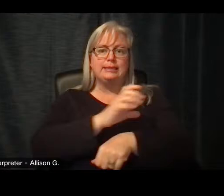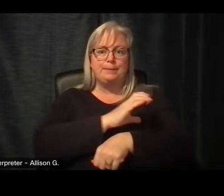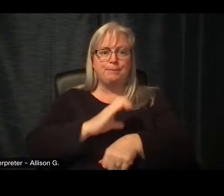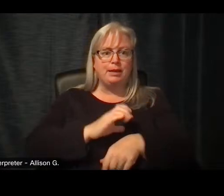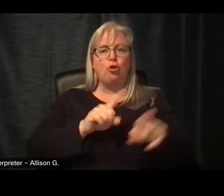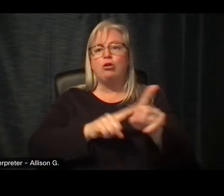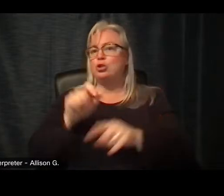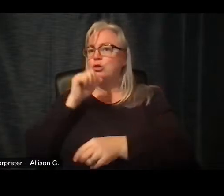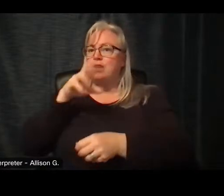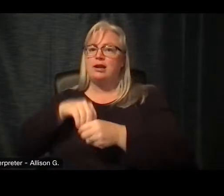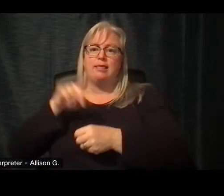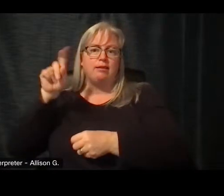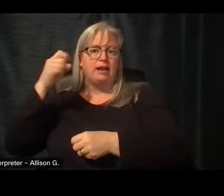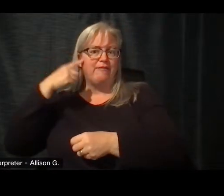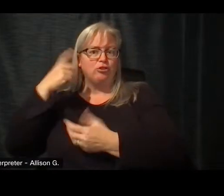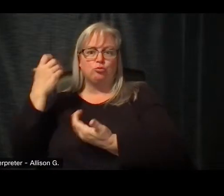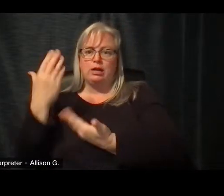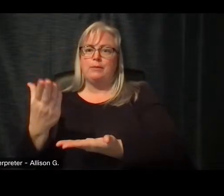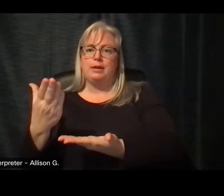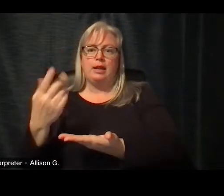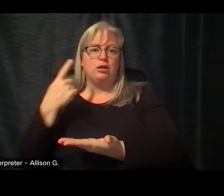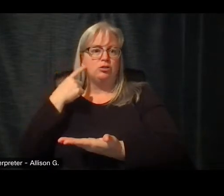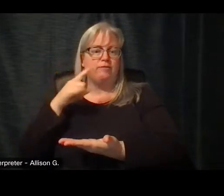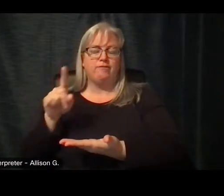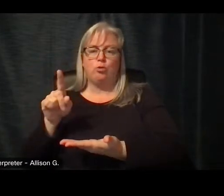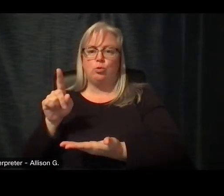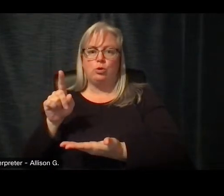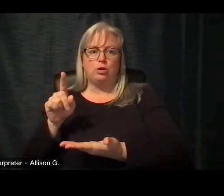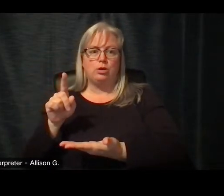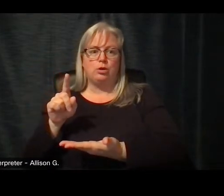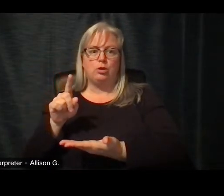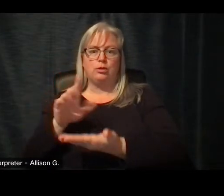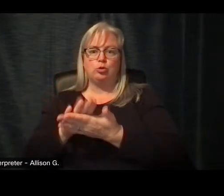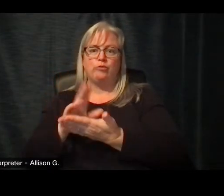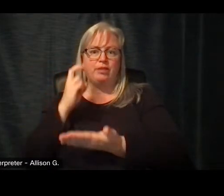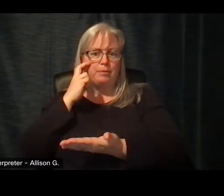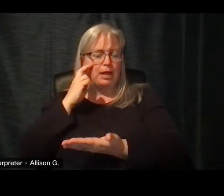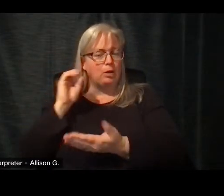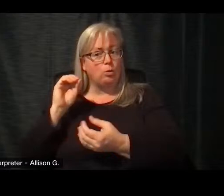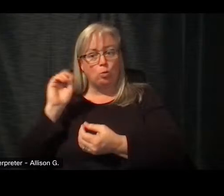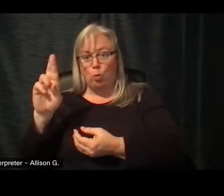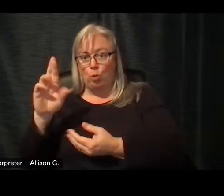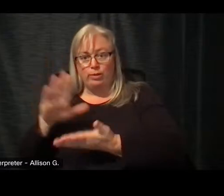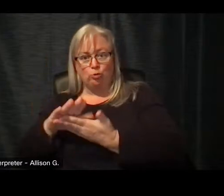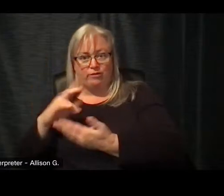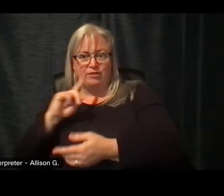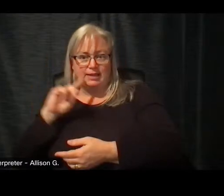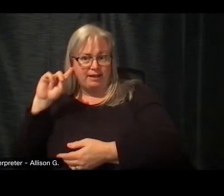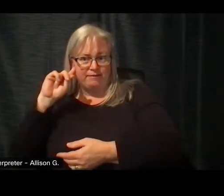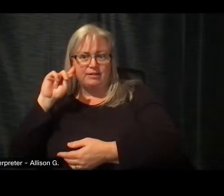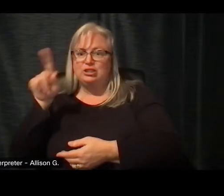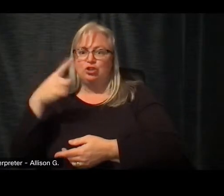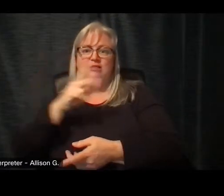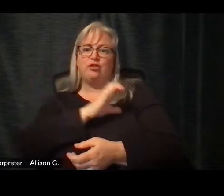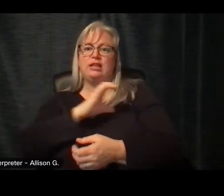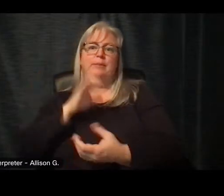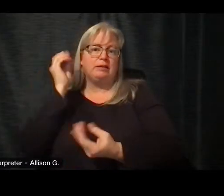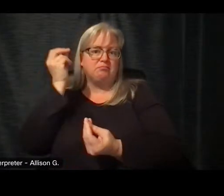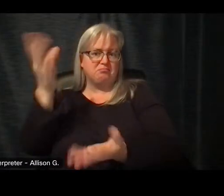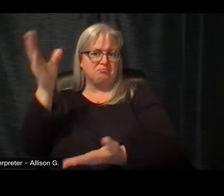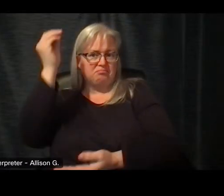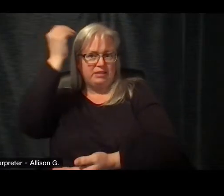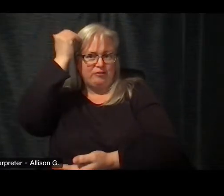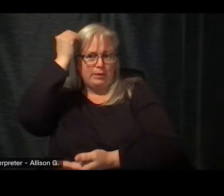not in the governor's recommendation for the School of the Blind nor the School of the Deaf, and I just for the committee's information.